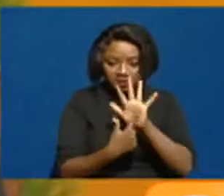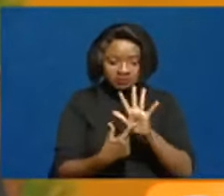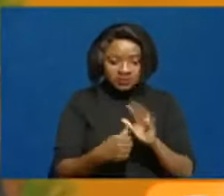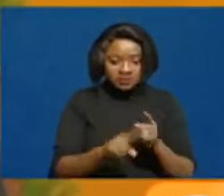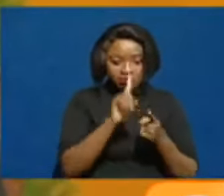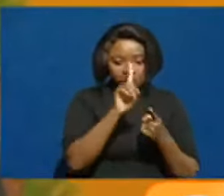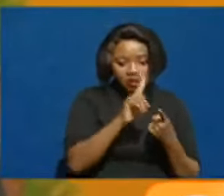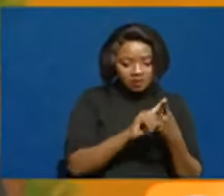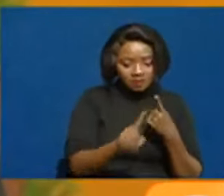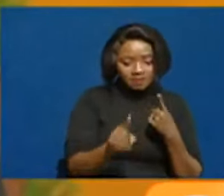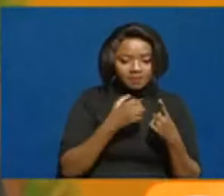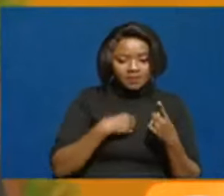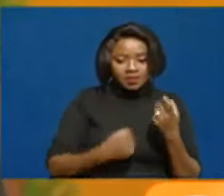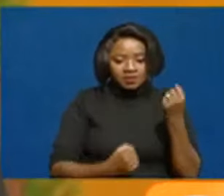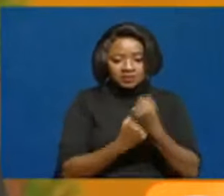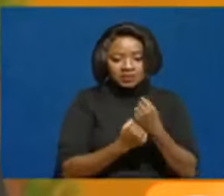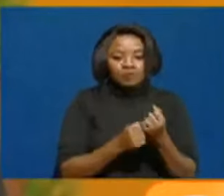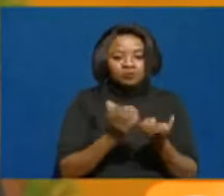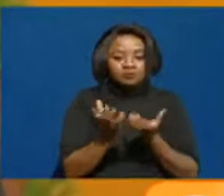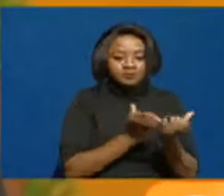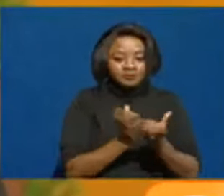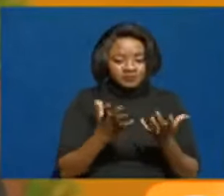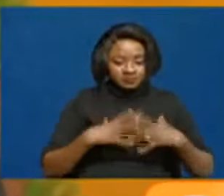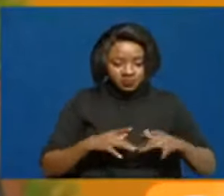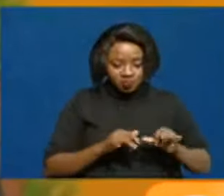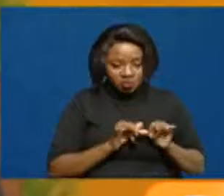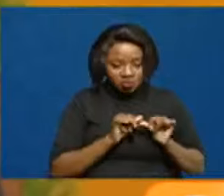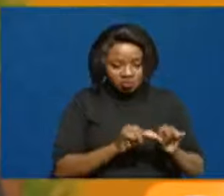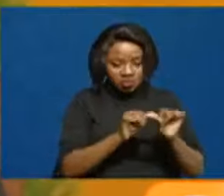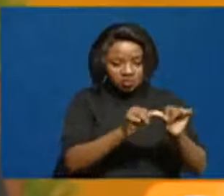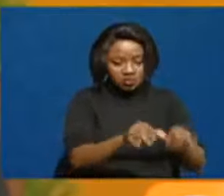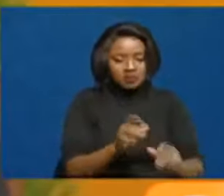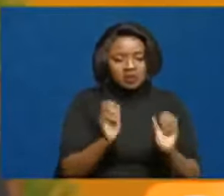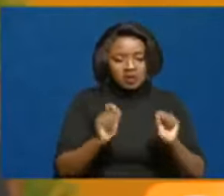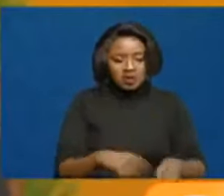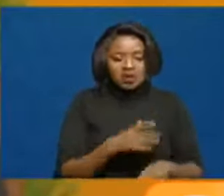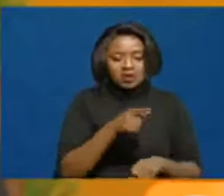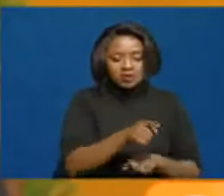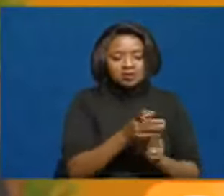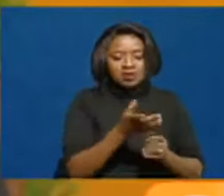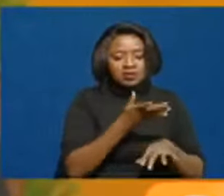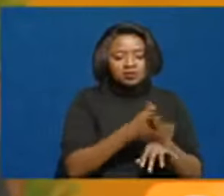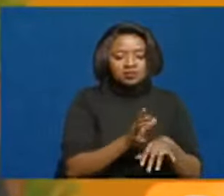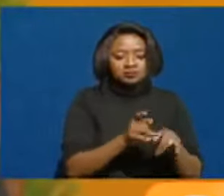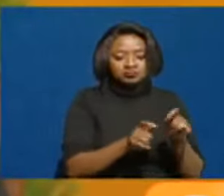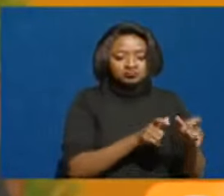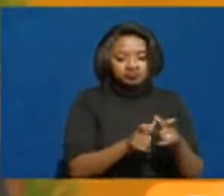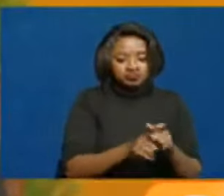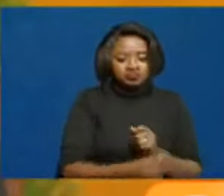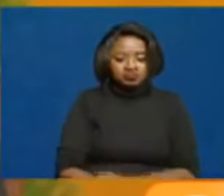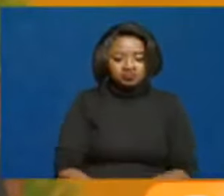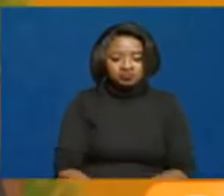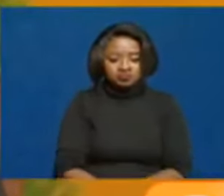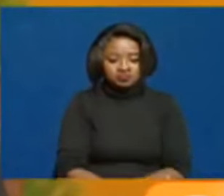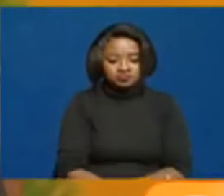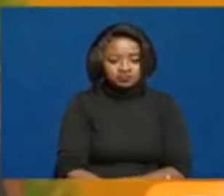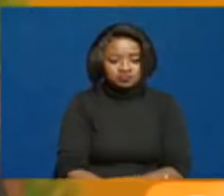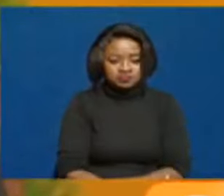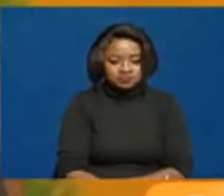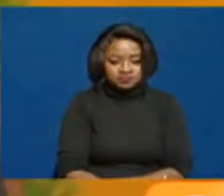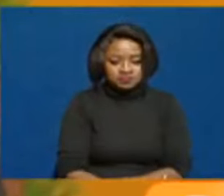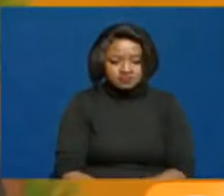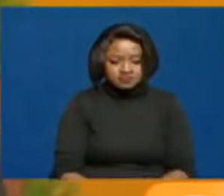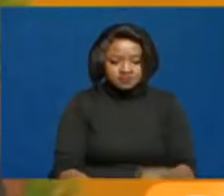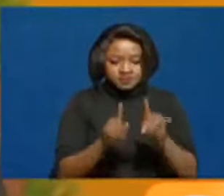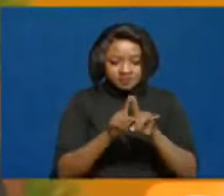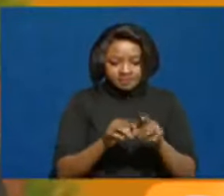enable enterprises to build sustainable businesses within the waste management sector, yeah, in line with transitioning them from the linear economy